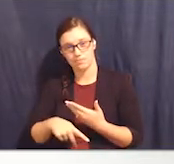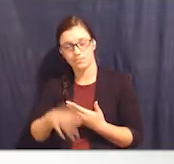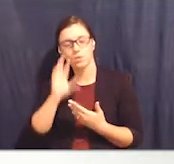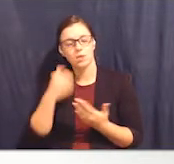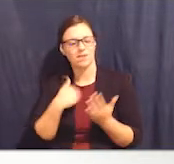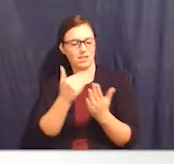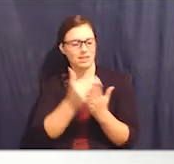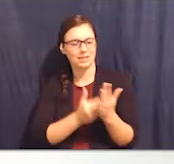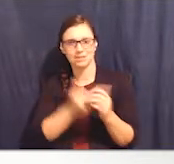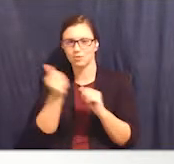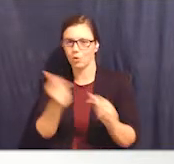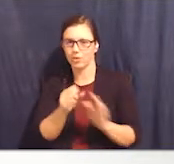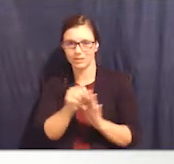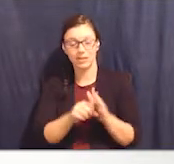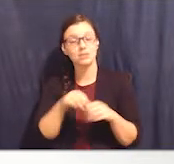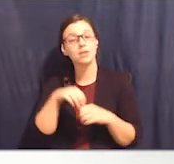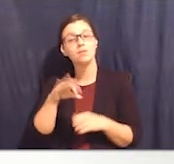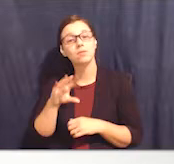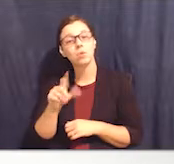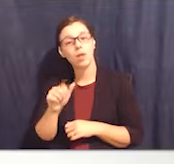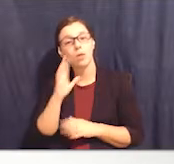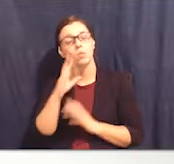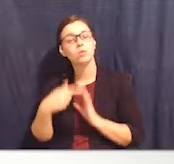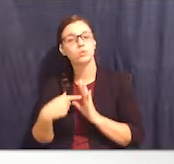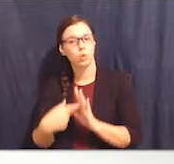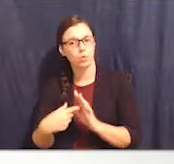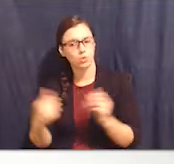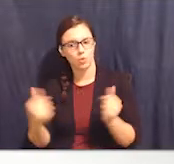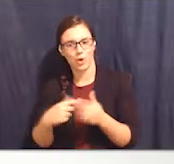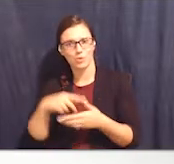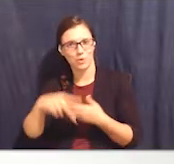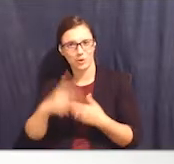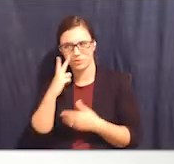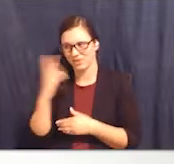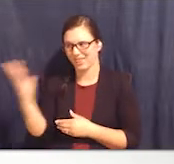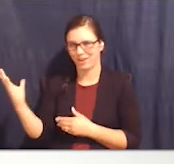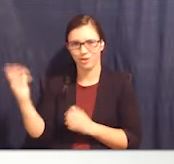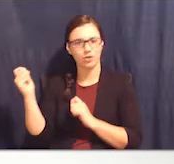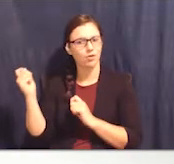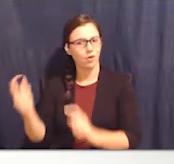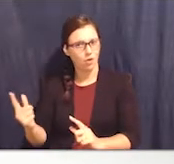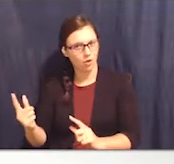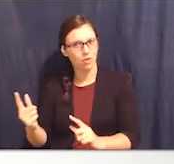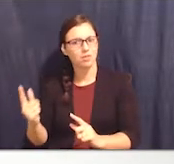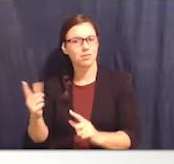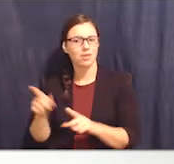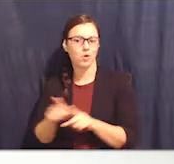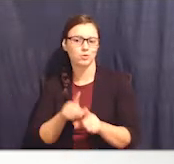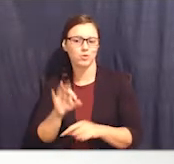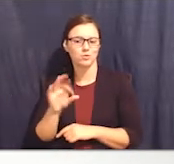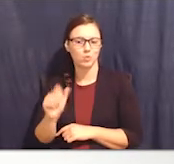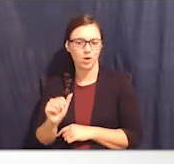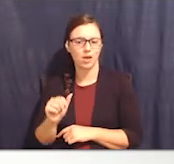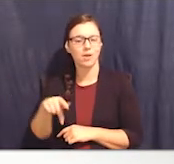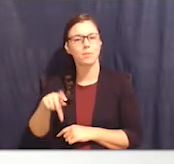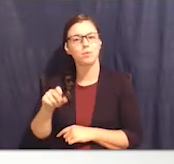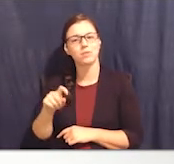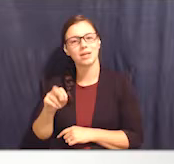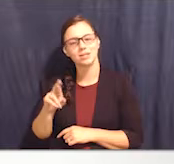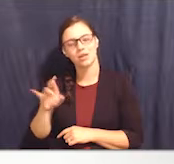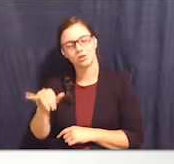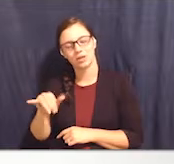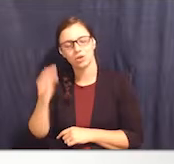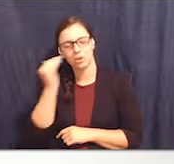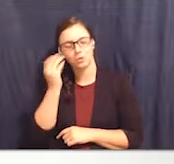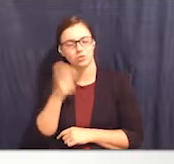yellow dots up there. Those yellow dots are other post-secondary programs that are not